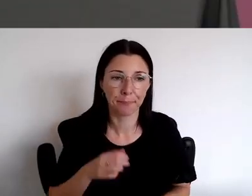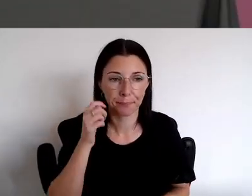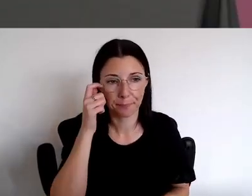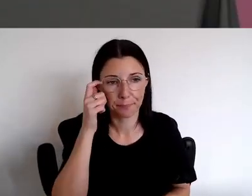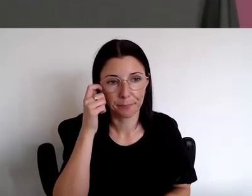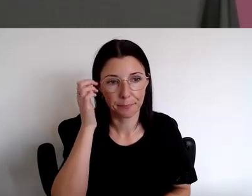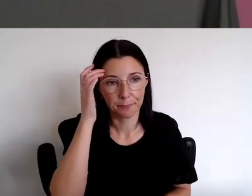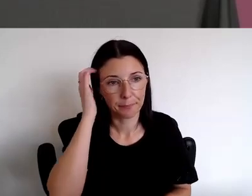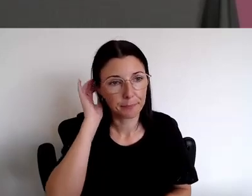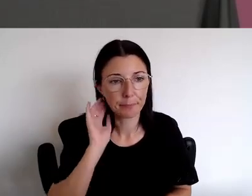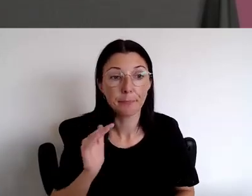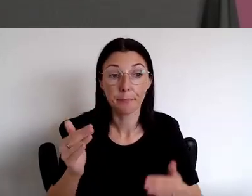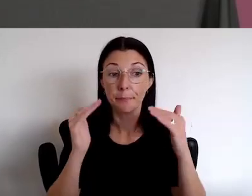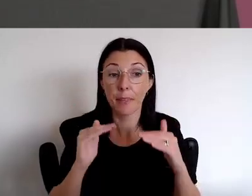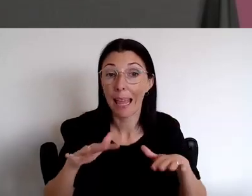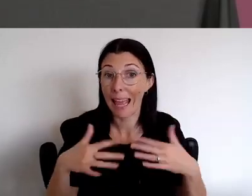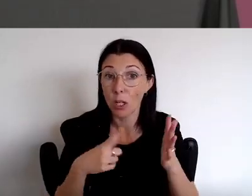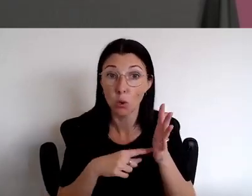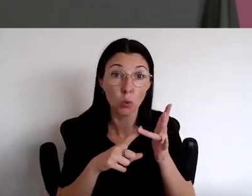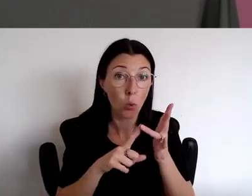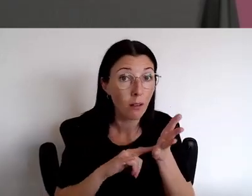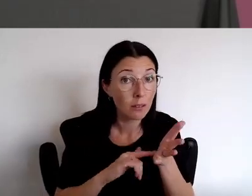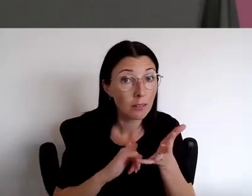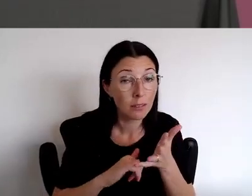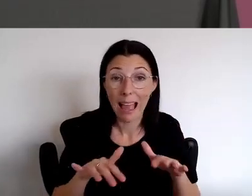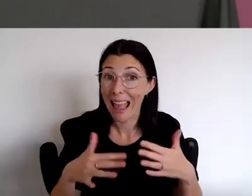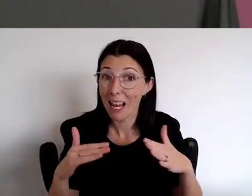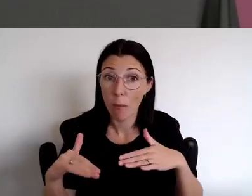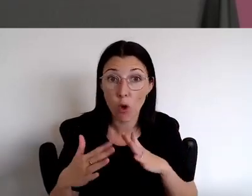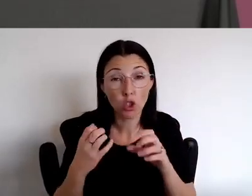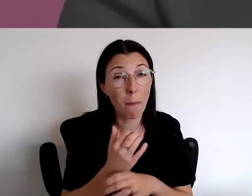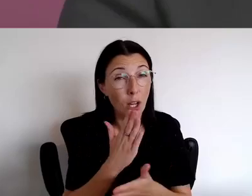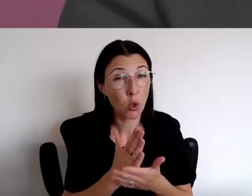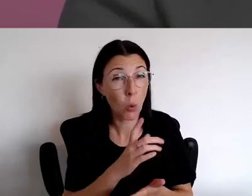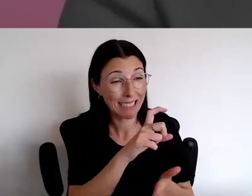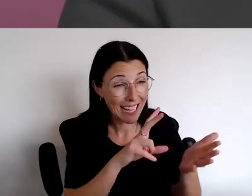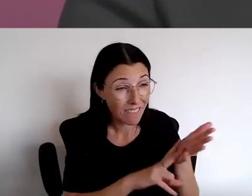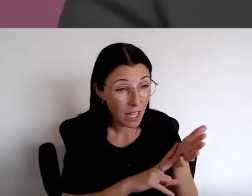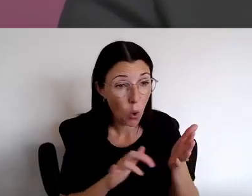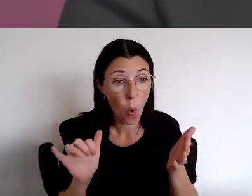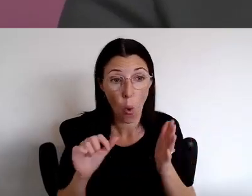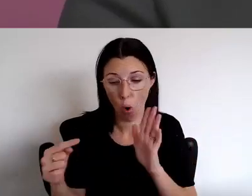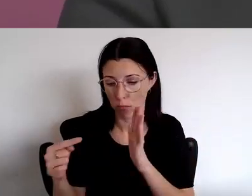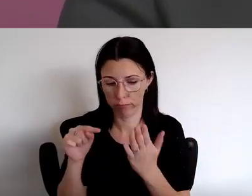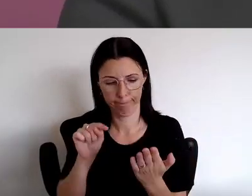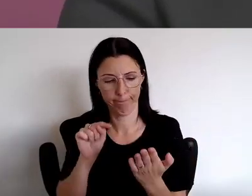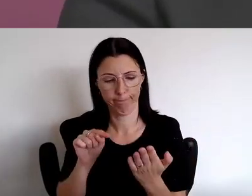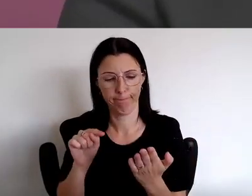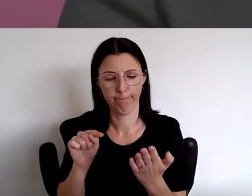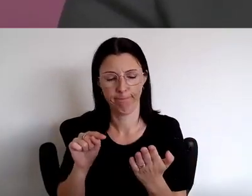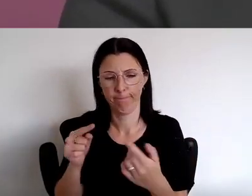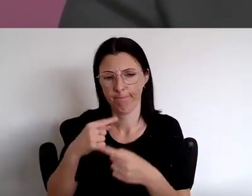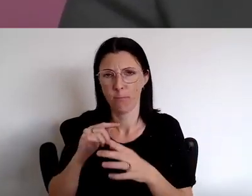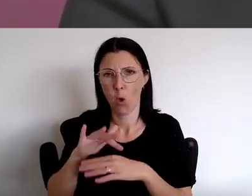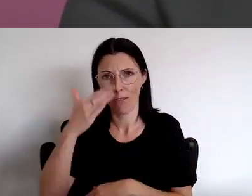Are there any tools or approaches to ensuring that CVs and claimed qualifications or experience of potential employees or